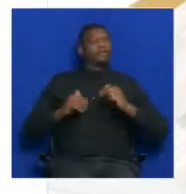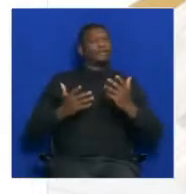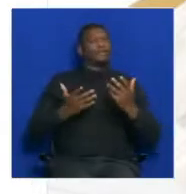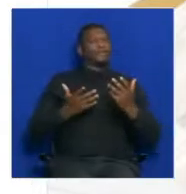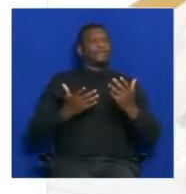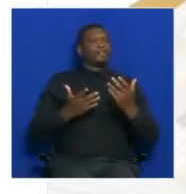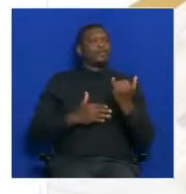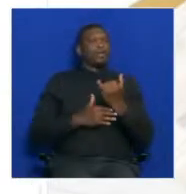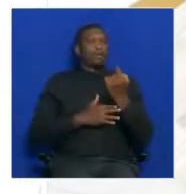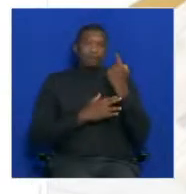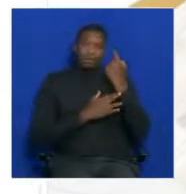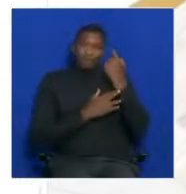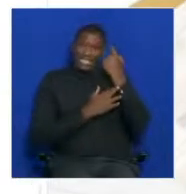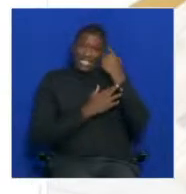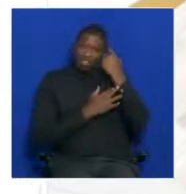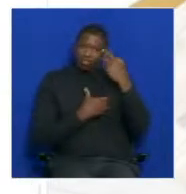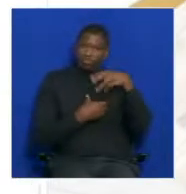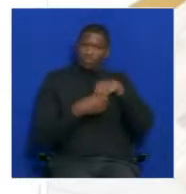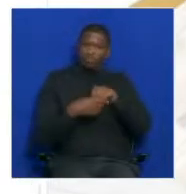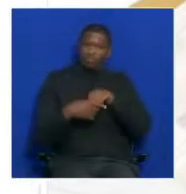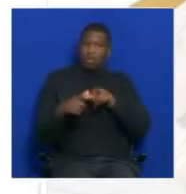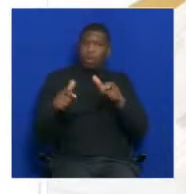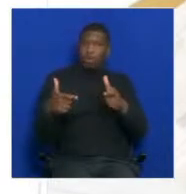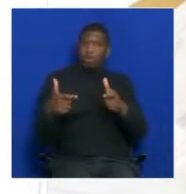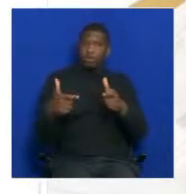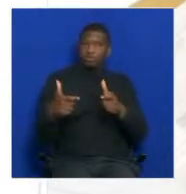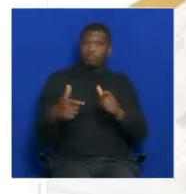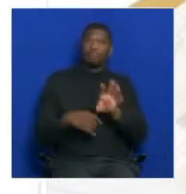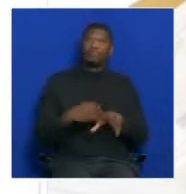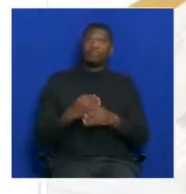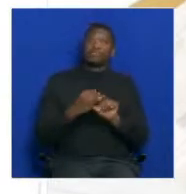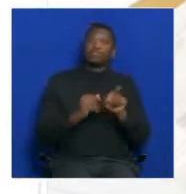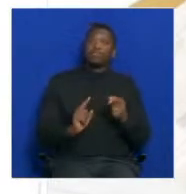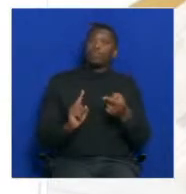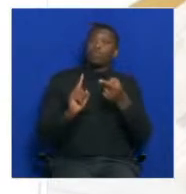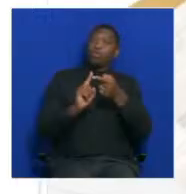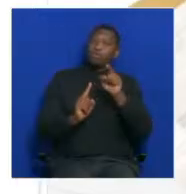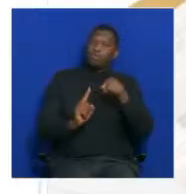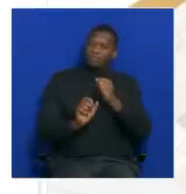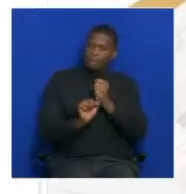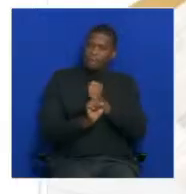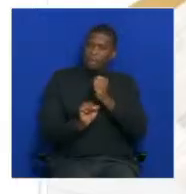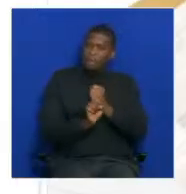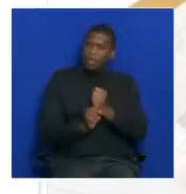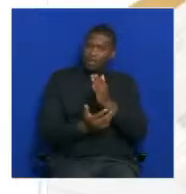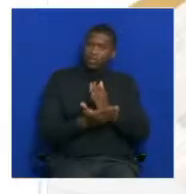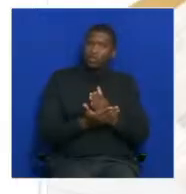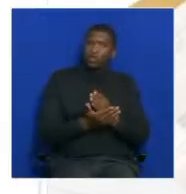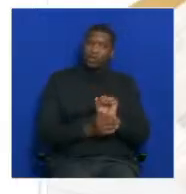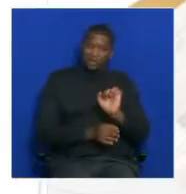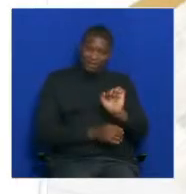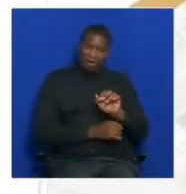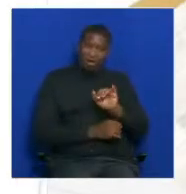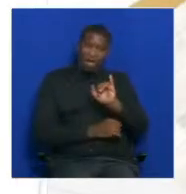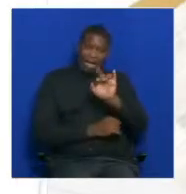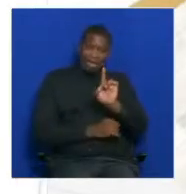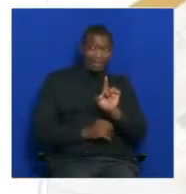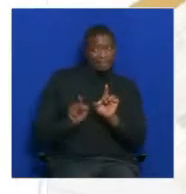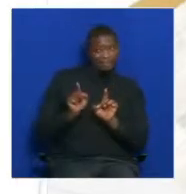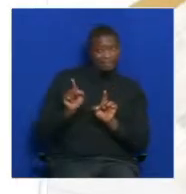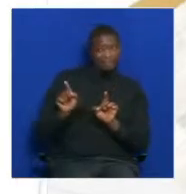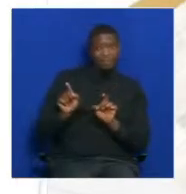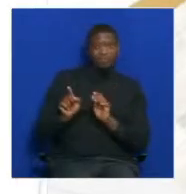secretary to that committee. The object, again, was to ensure that the ID does not take intake